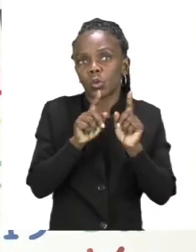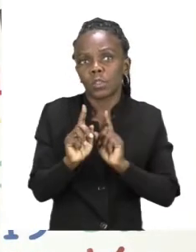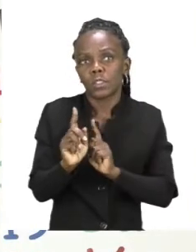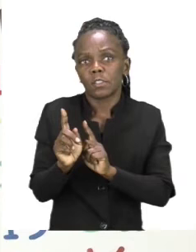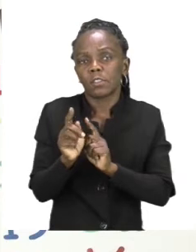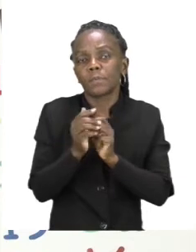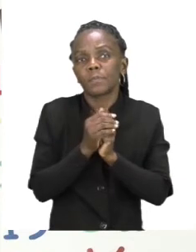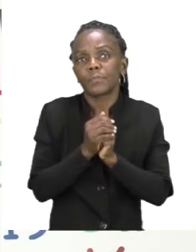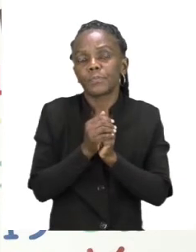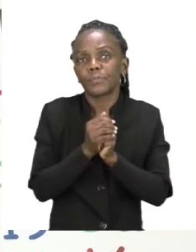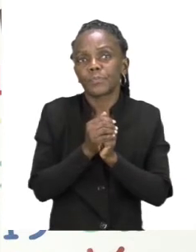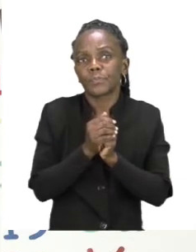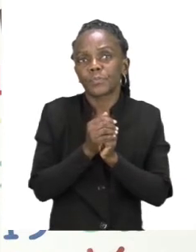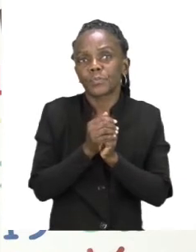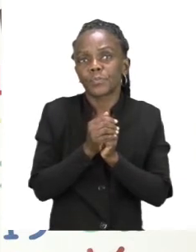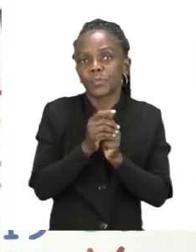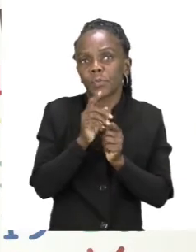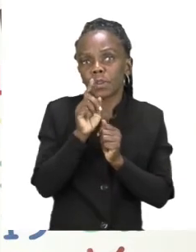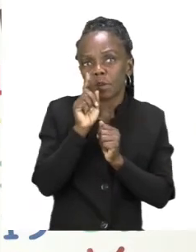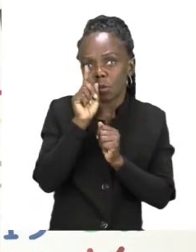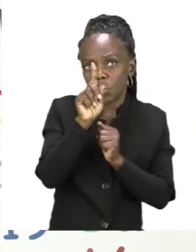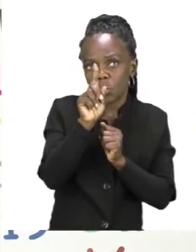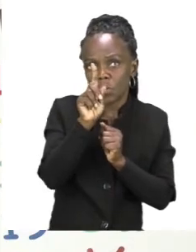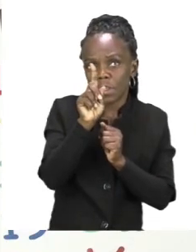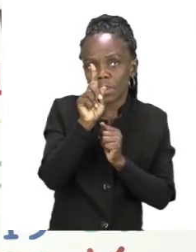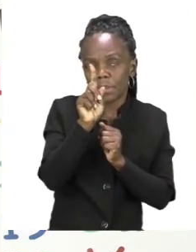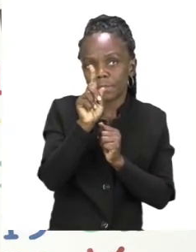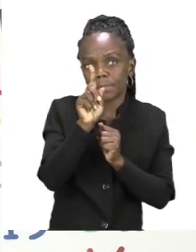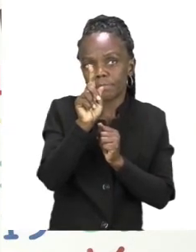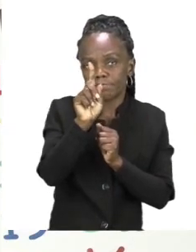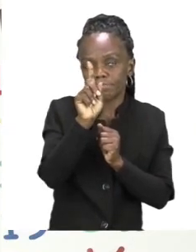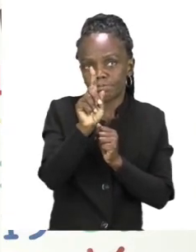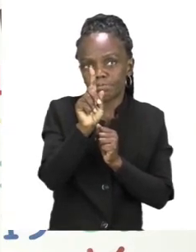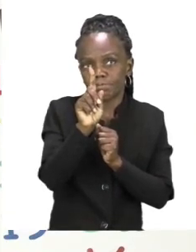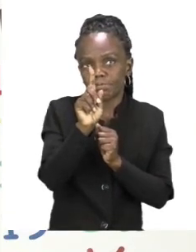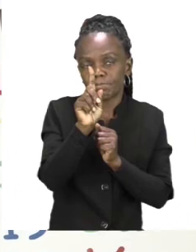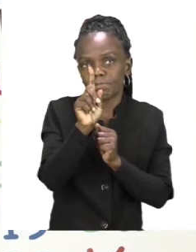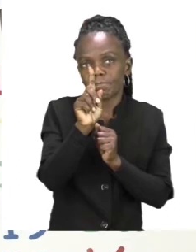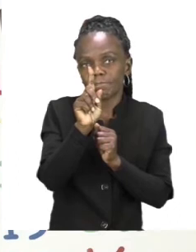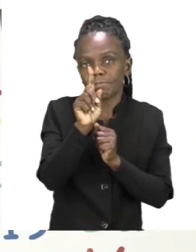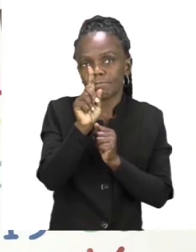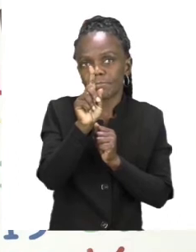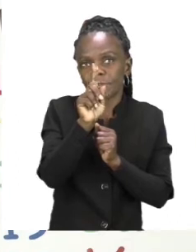our finger. So the first thing we do is lift up our finger and we